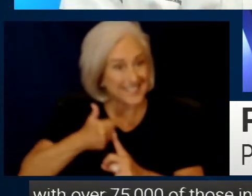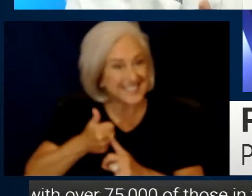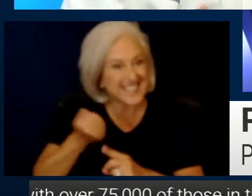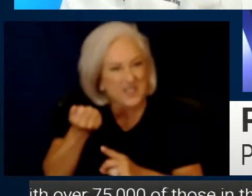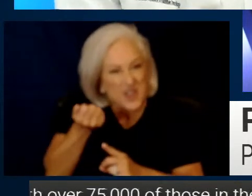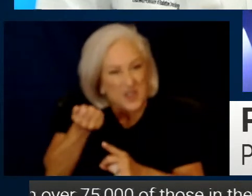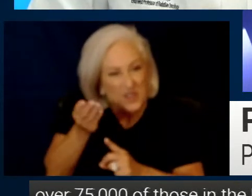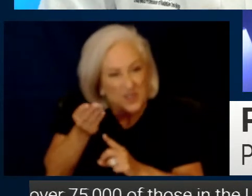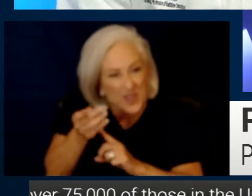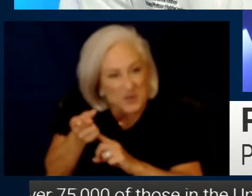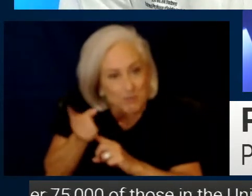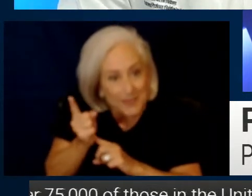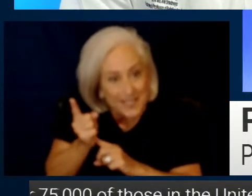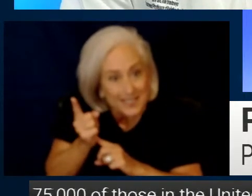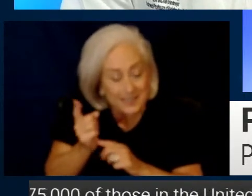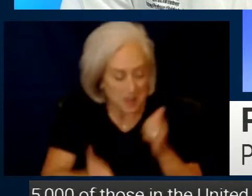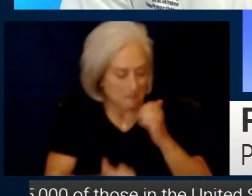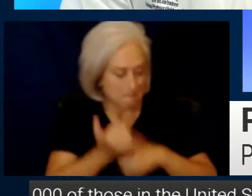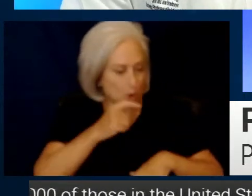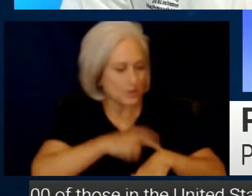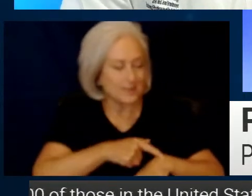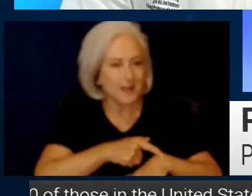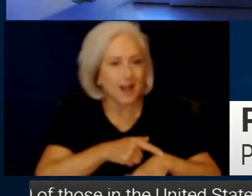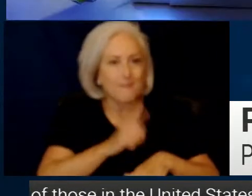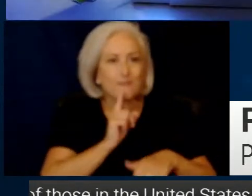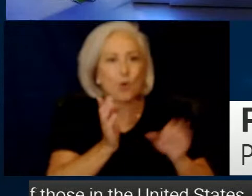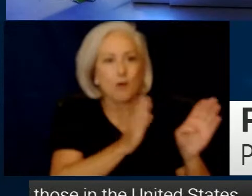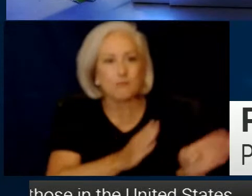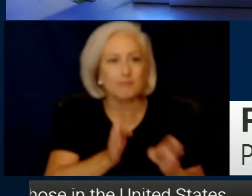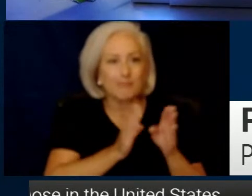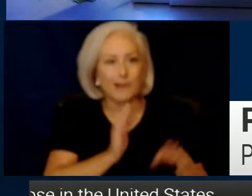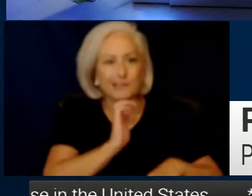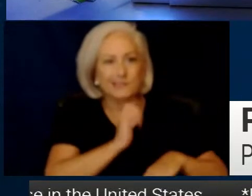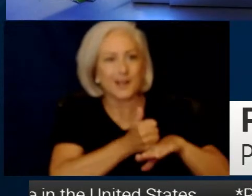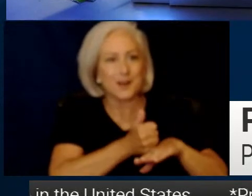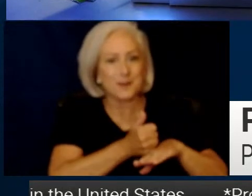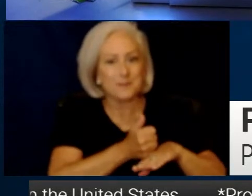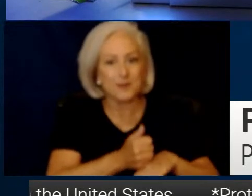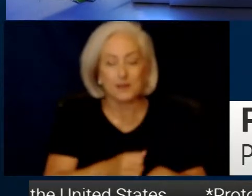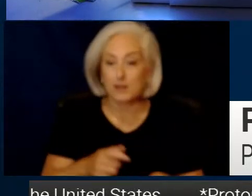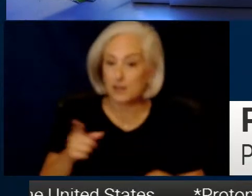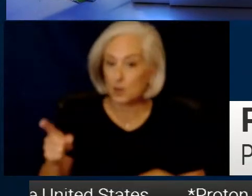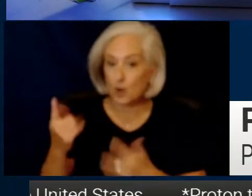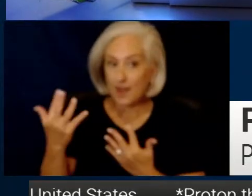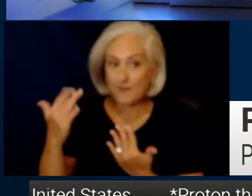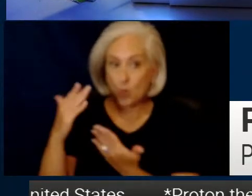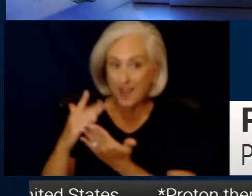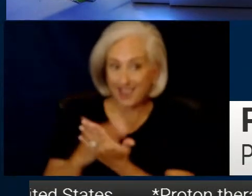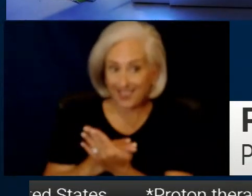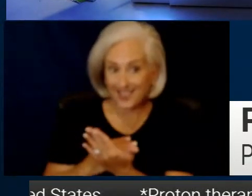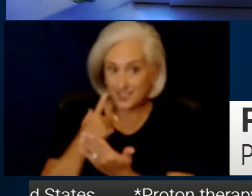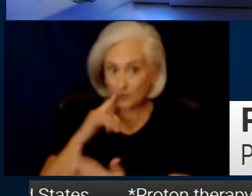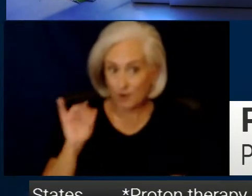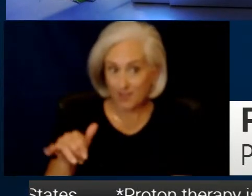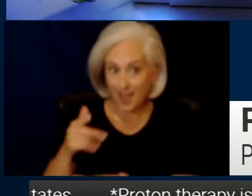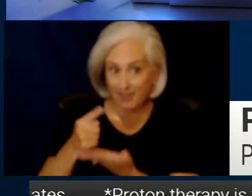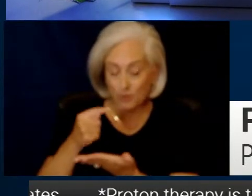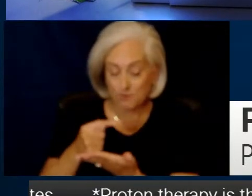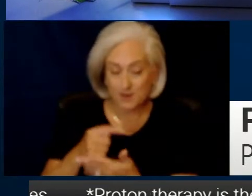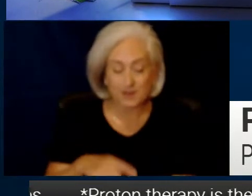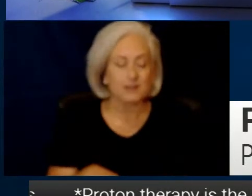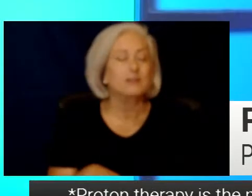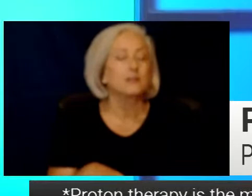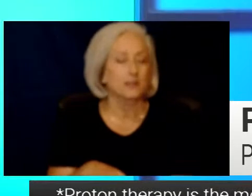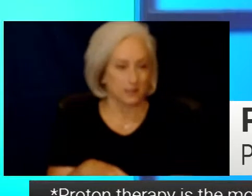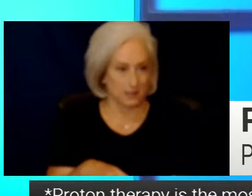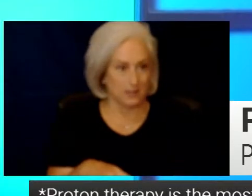and precise in positioning as possible. Do we have a long waiting list for these patients? Do we have a lot of people lining up? There actually has been, since